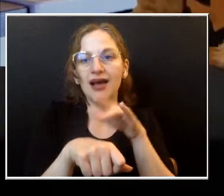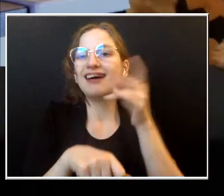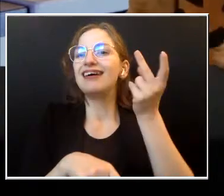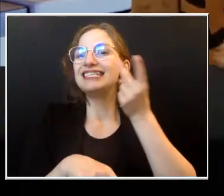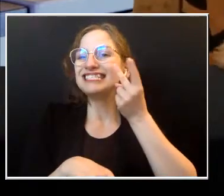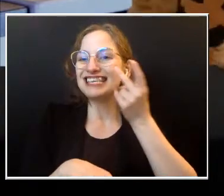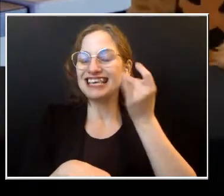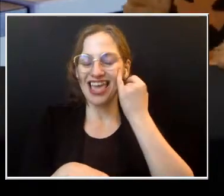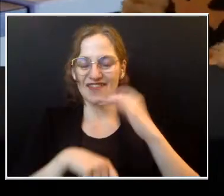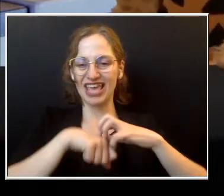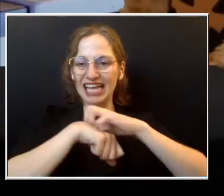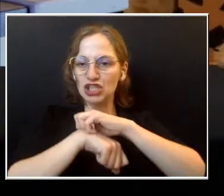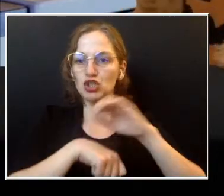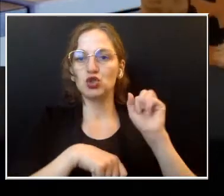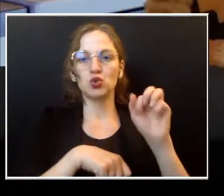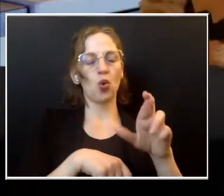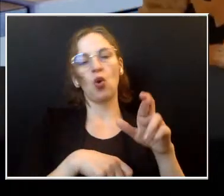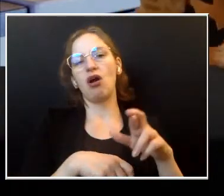it.